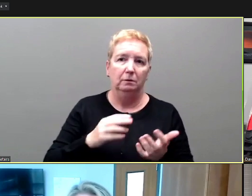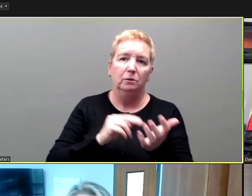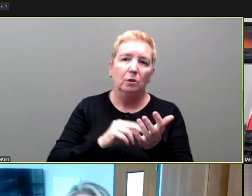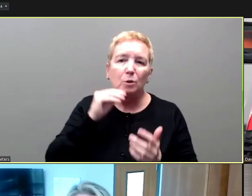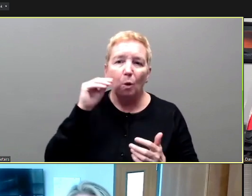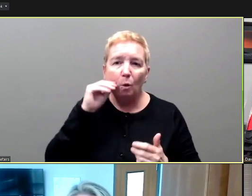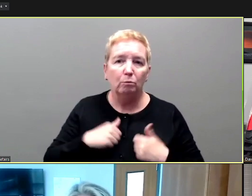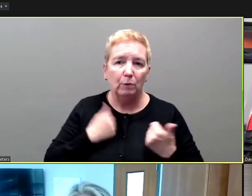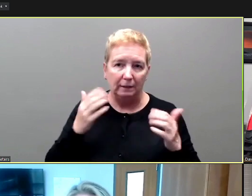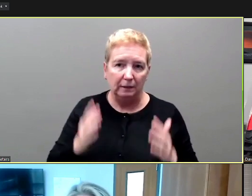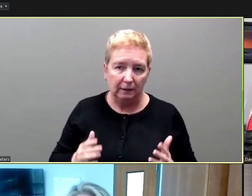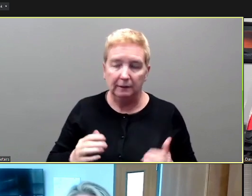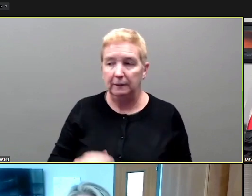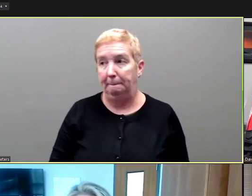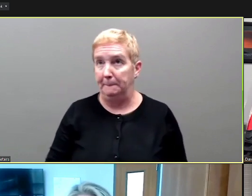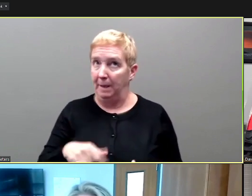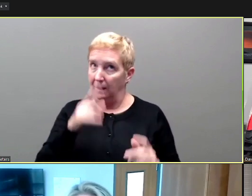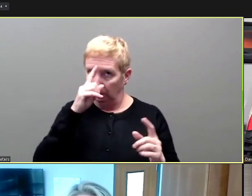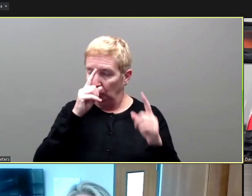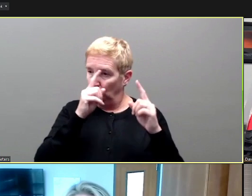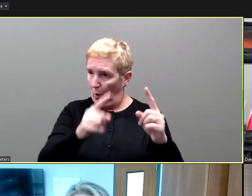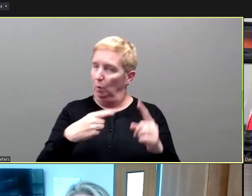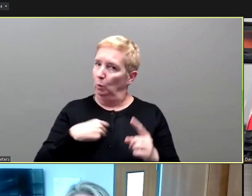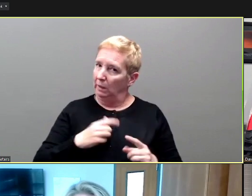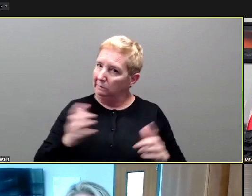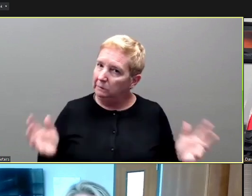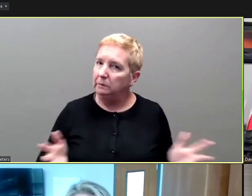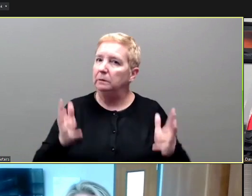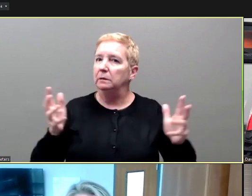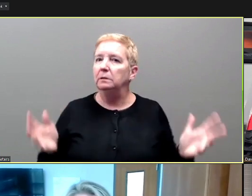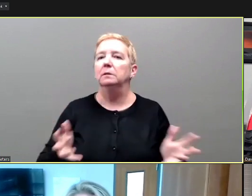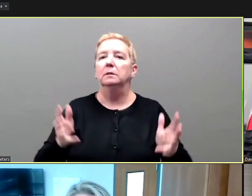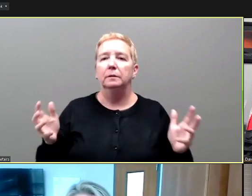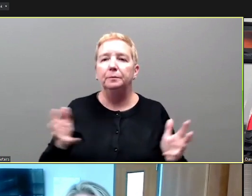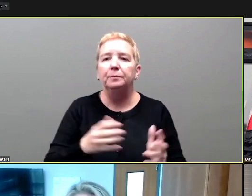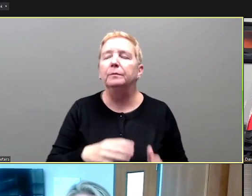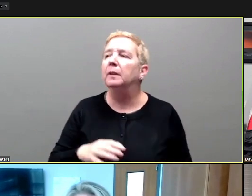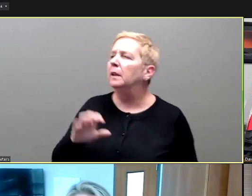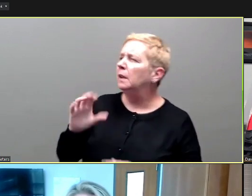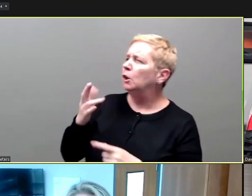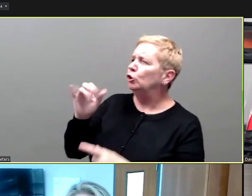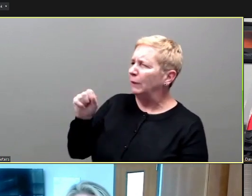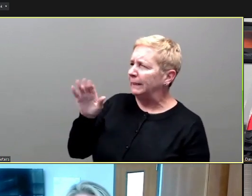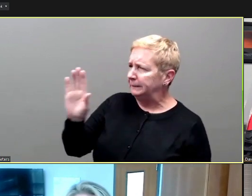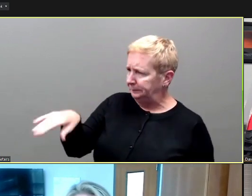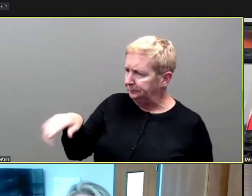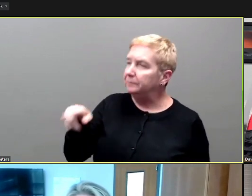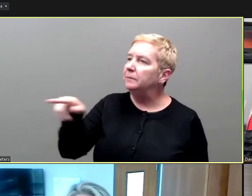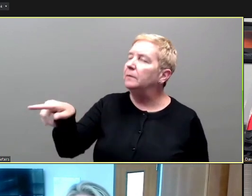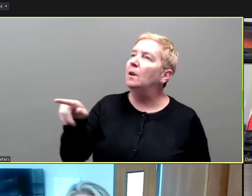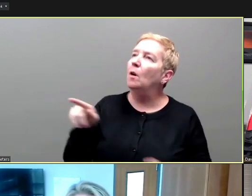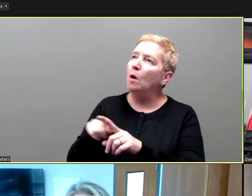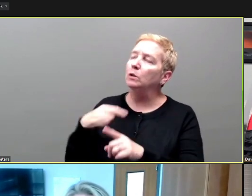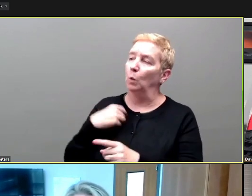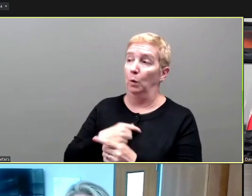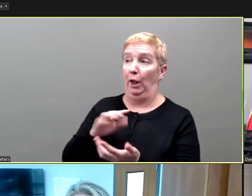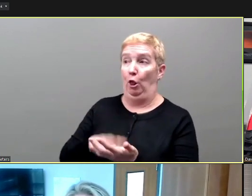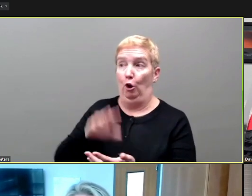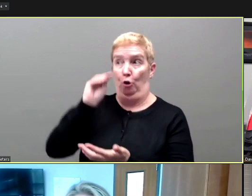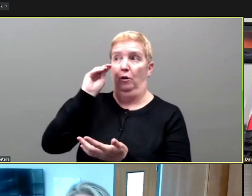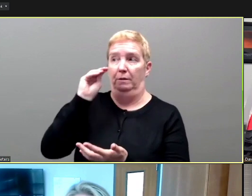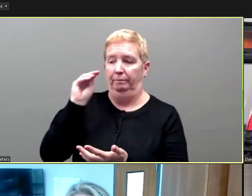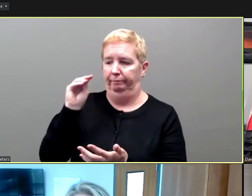hard to make sure that happens. And I think, Chris, one of the things we learned through